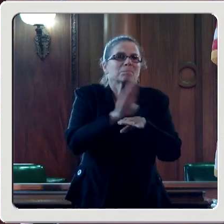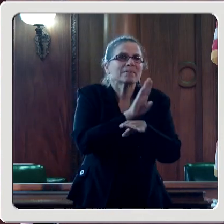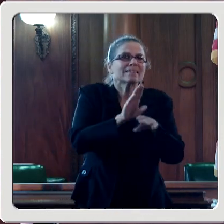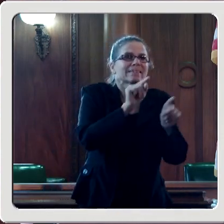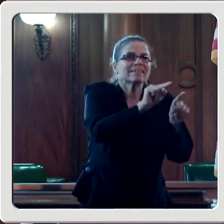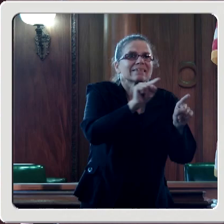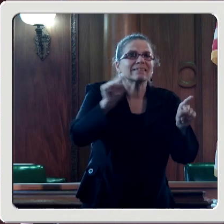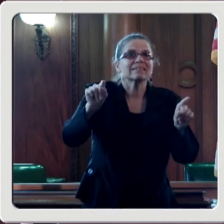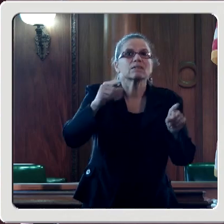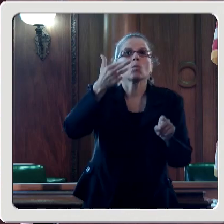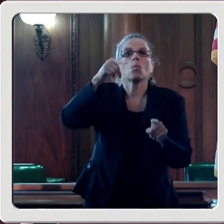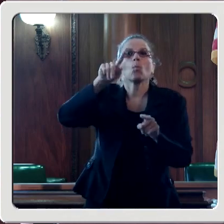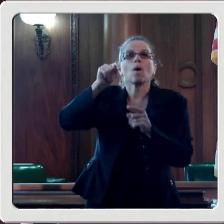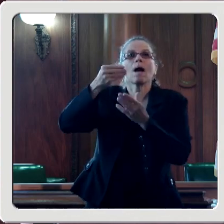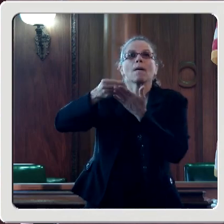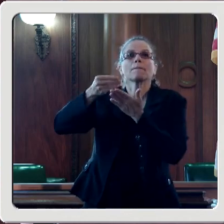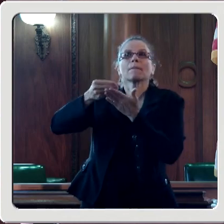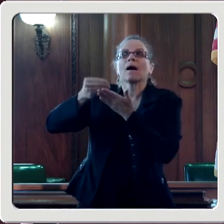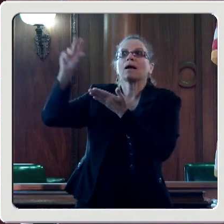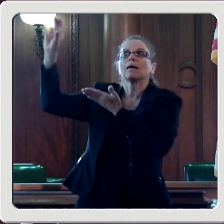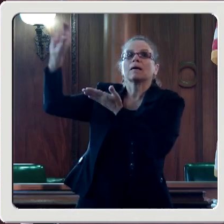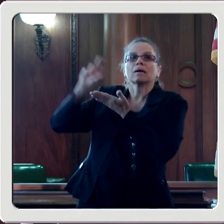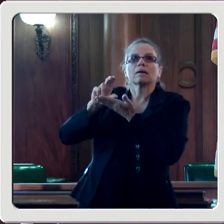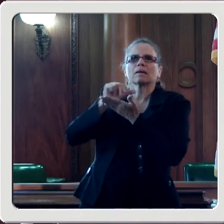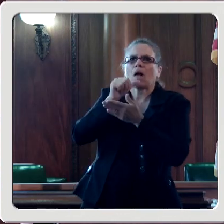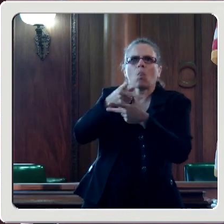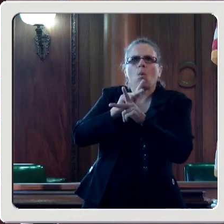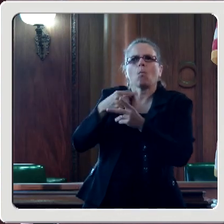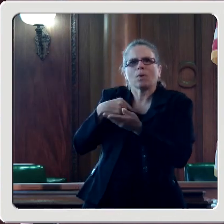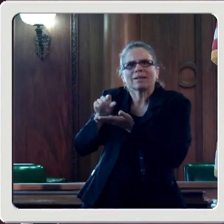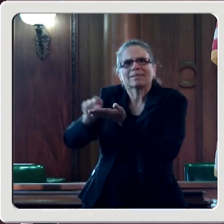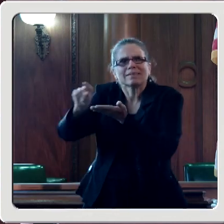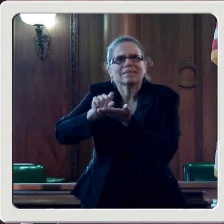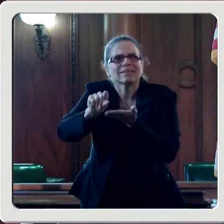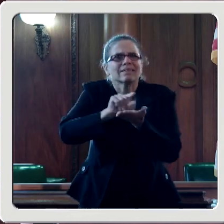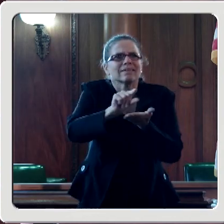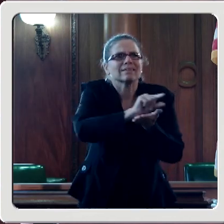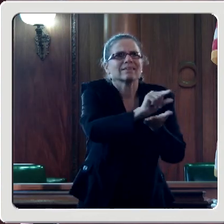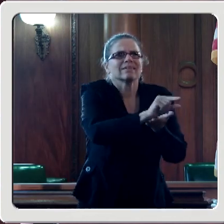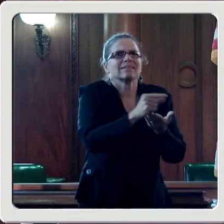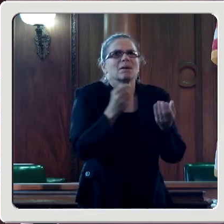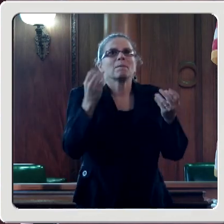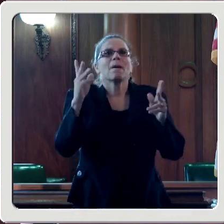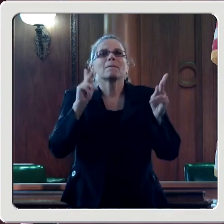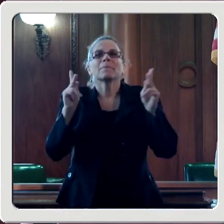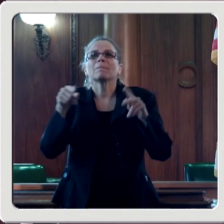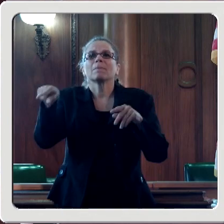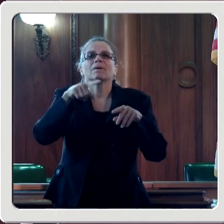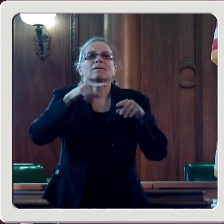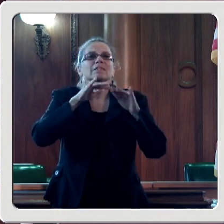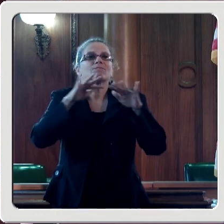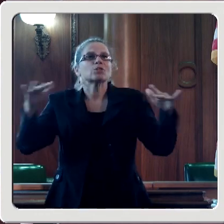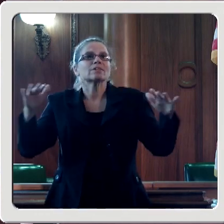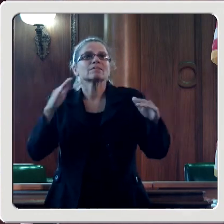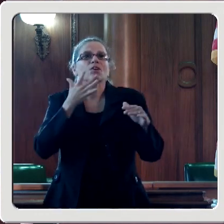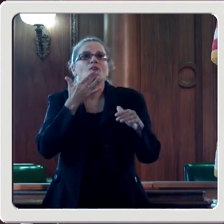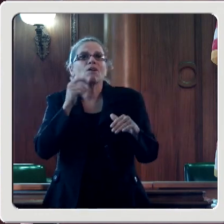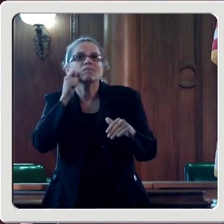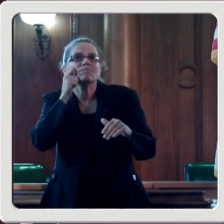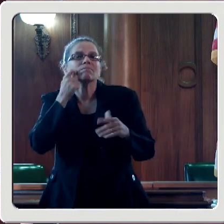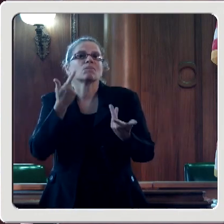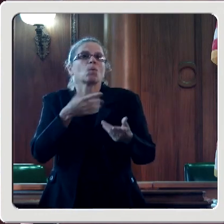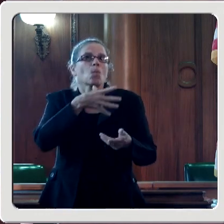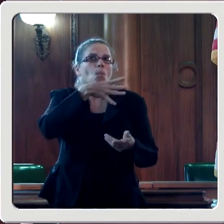of the diversity of these grants being awarded throughout the city, and many minority, whether women, minority,